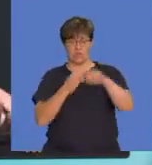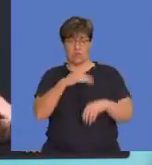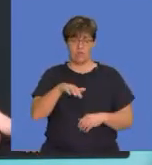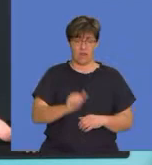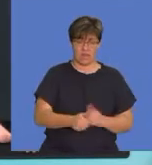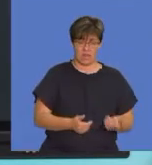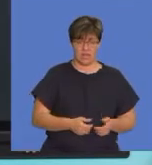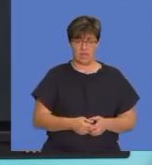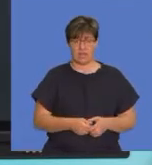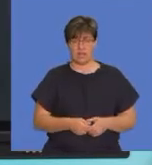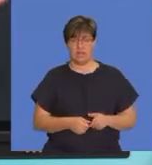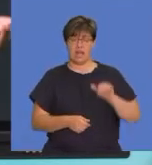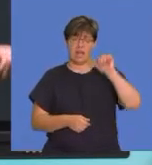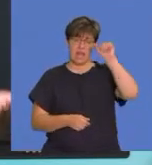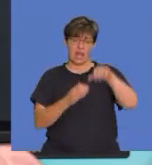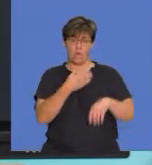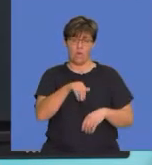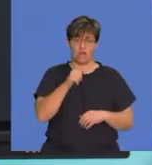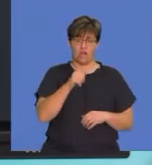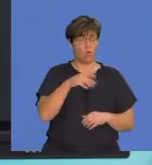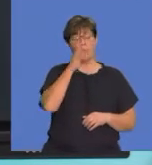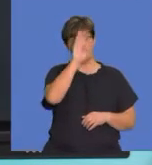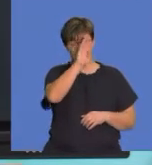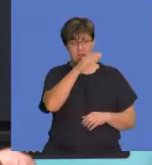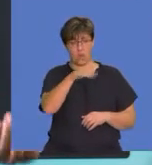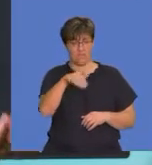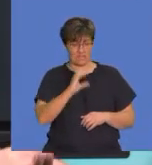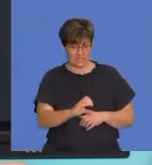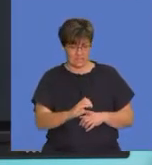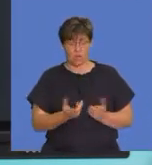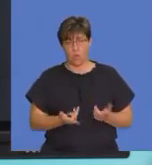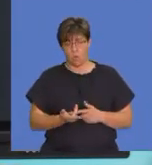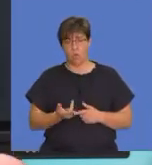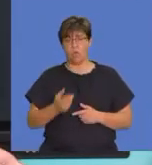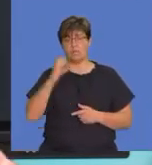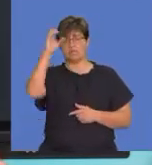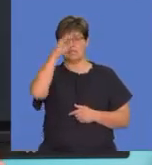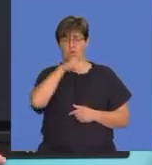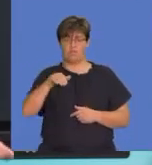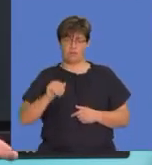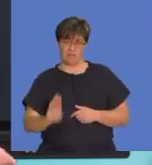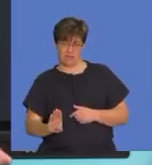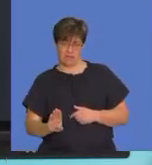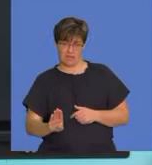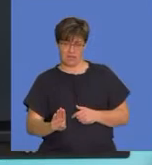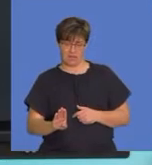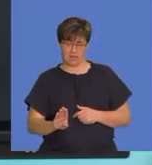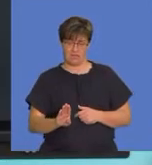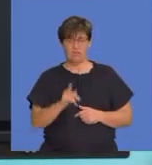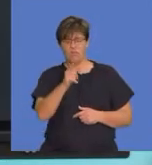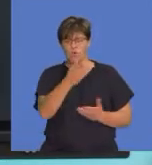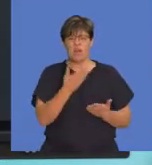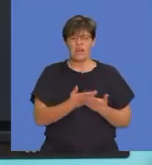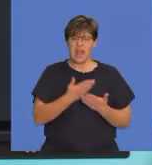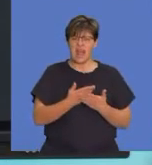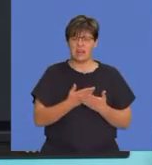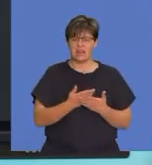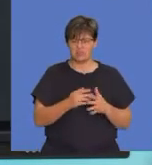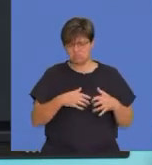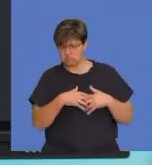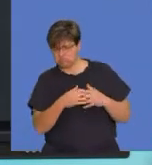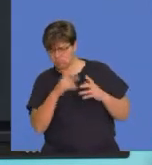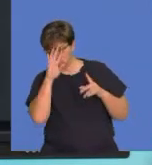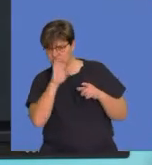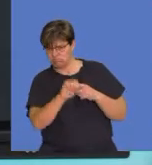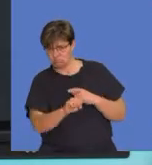C over A over B over C, and C over B? What is it that you